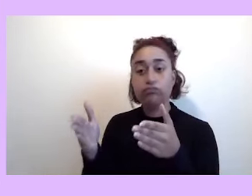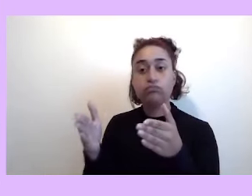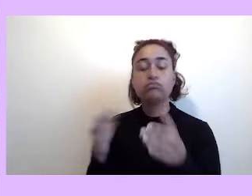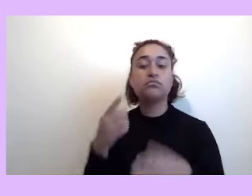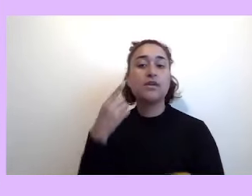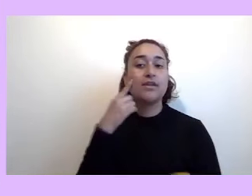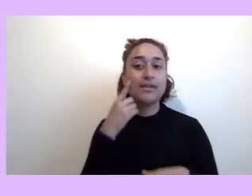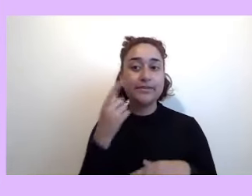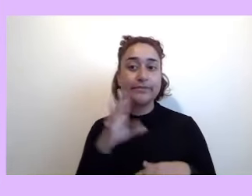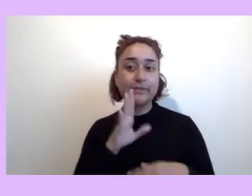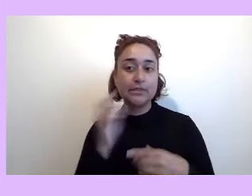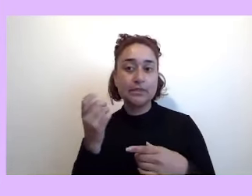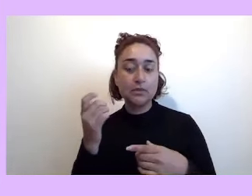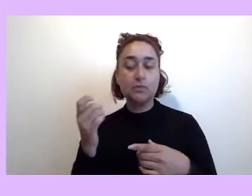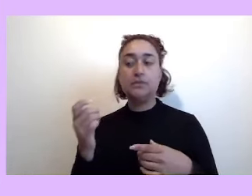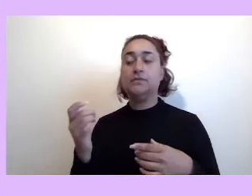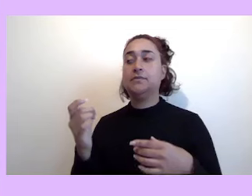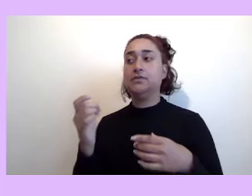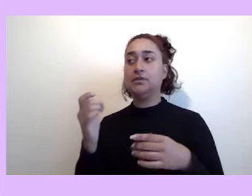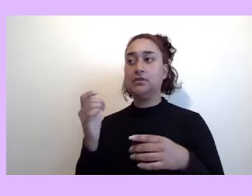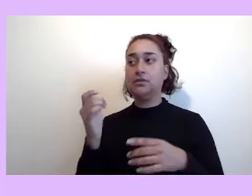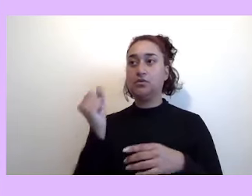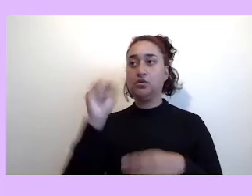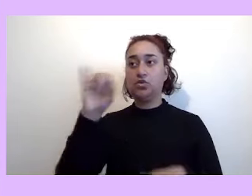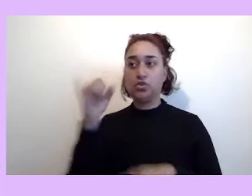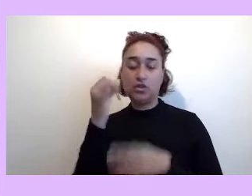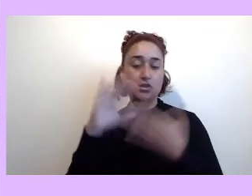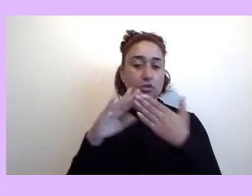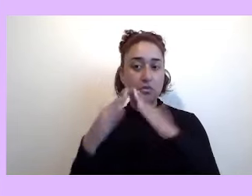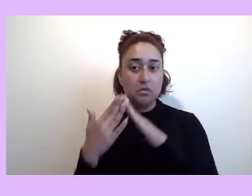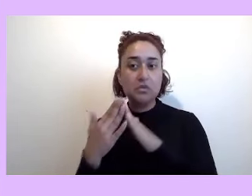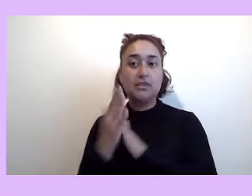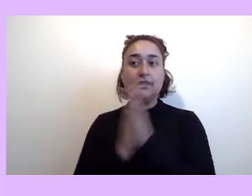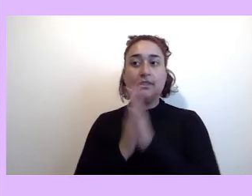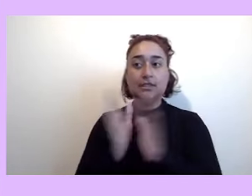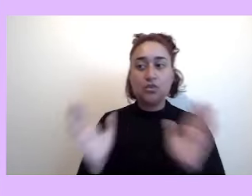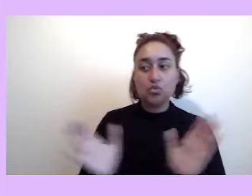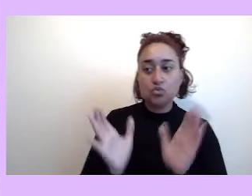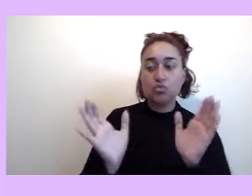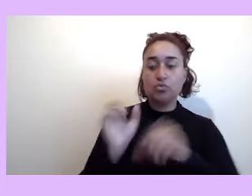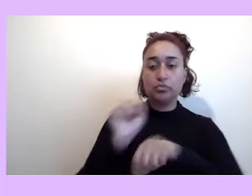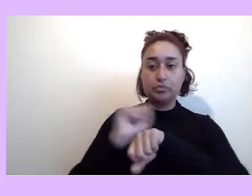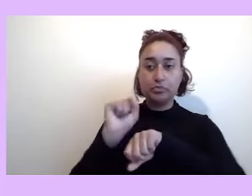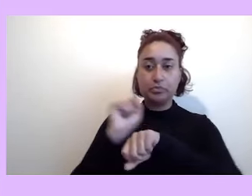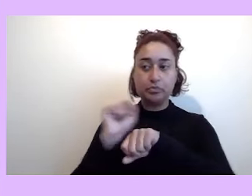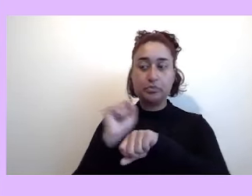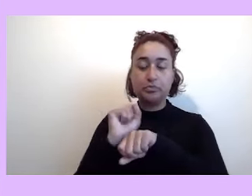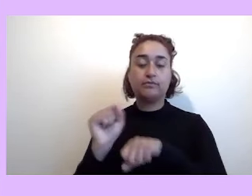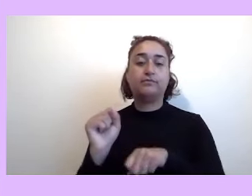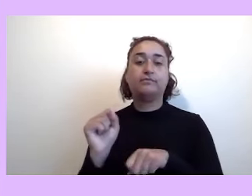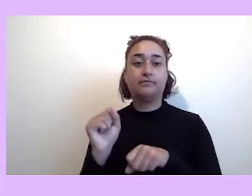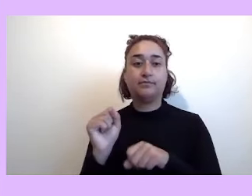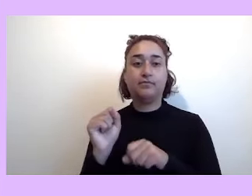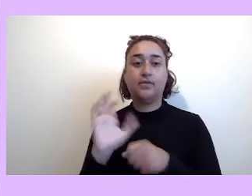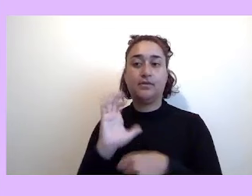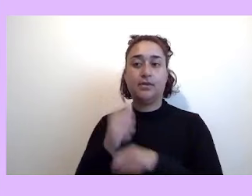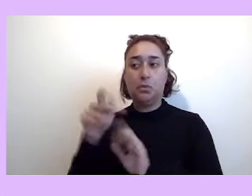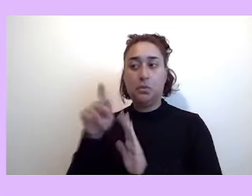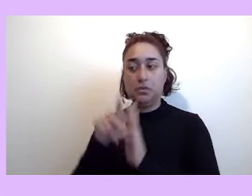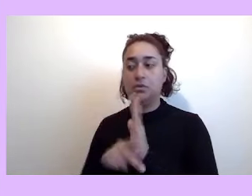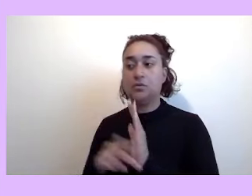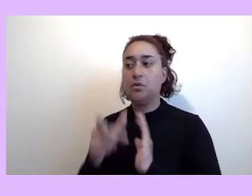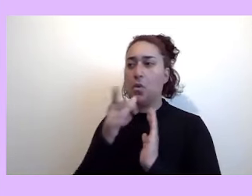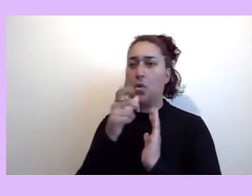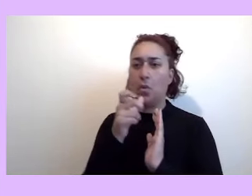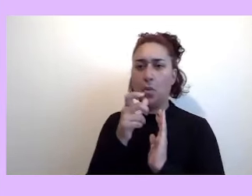little bit to this social justice, community-driven effort and set of principles around who is at